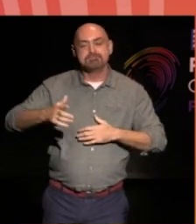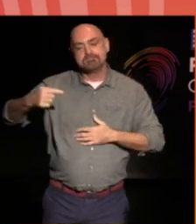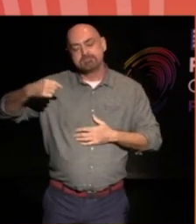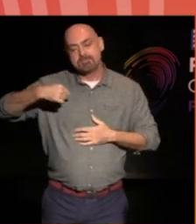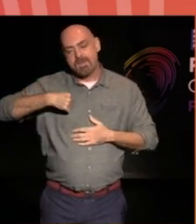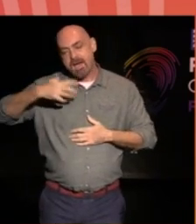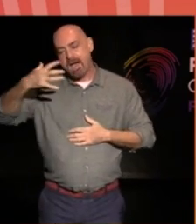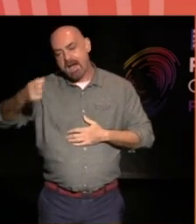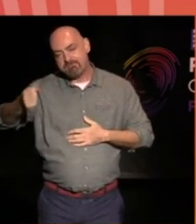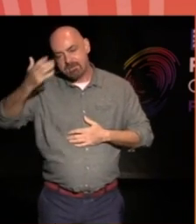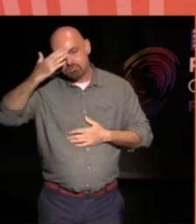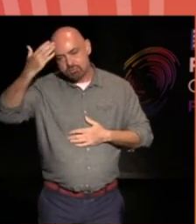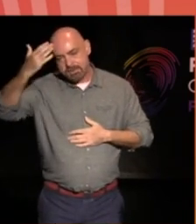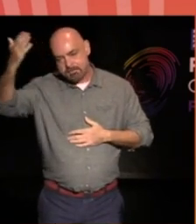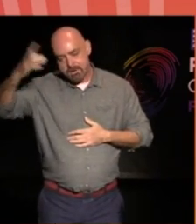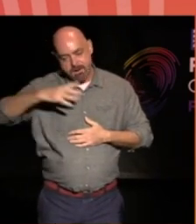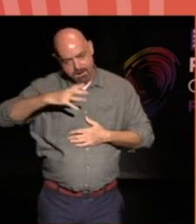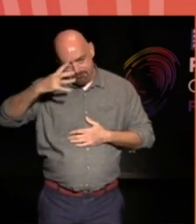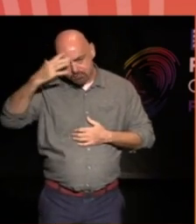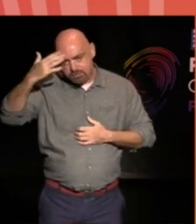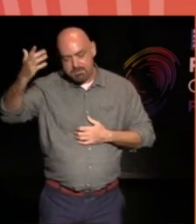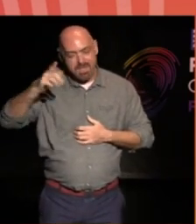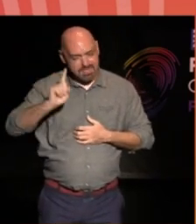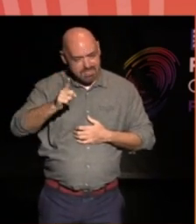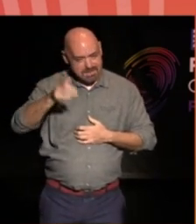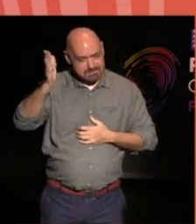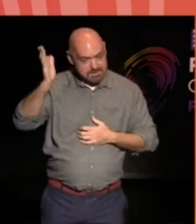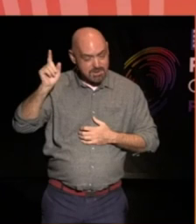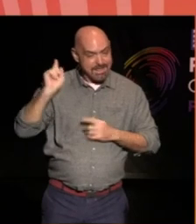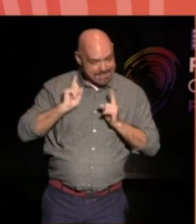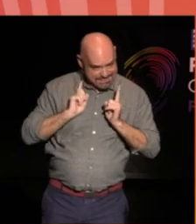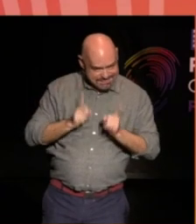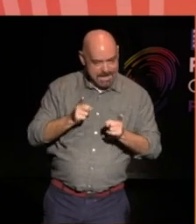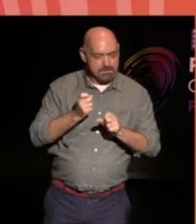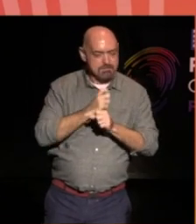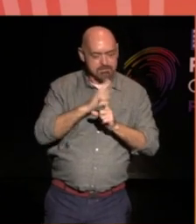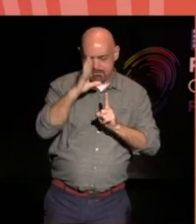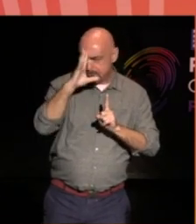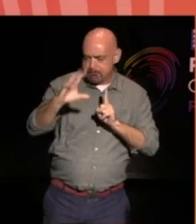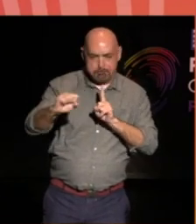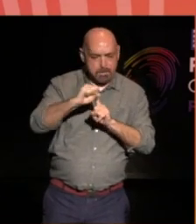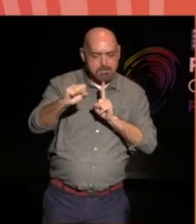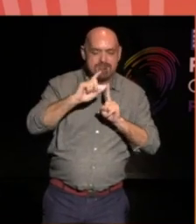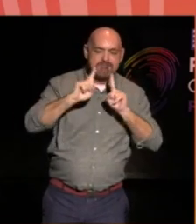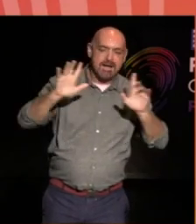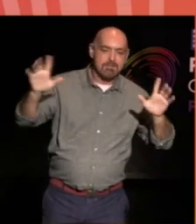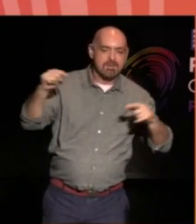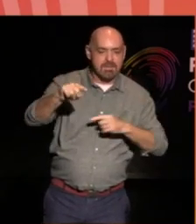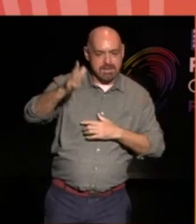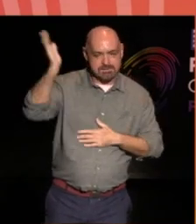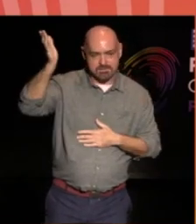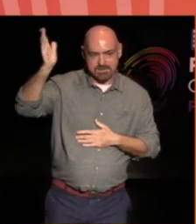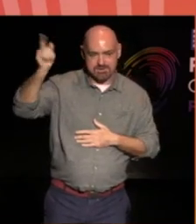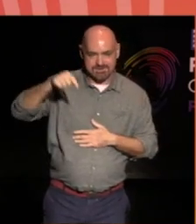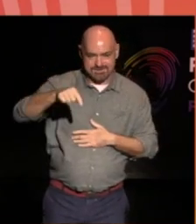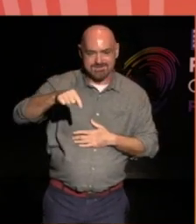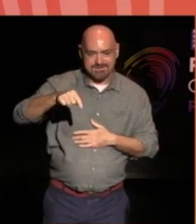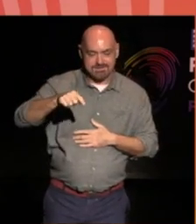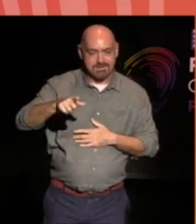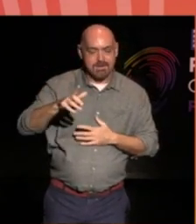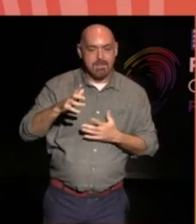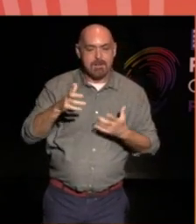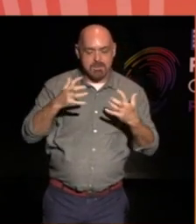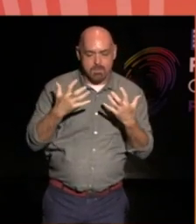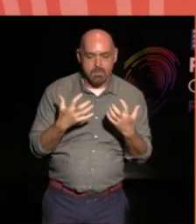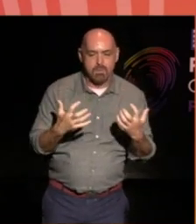started talking about, "I have a dream, I have a dream, I have a dream." And that's what made the speech memorable. And that's what made the cause also something